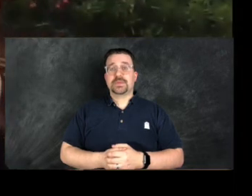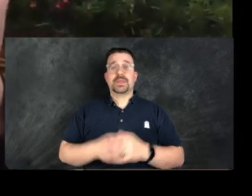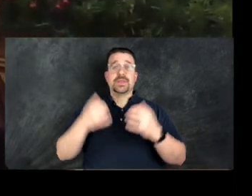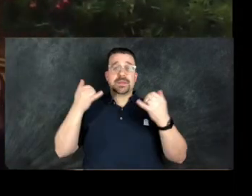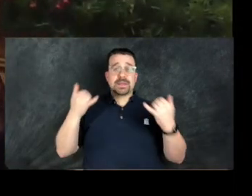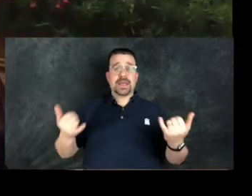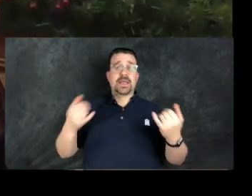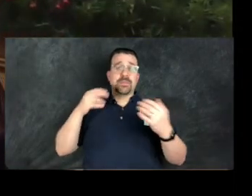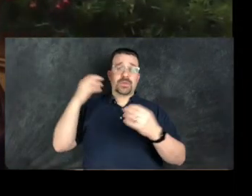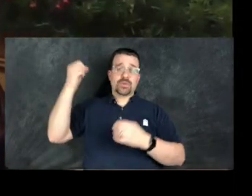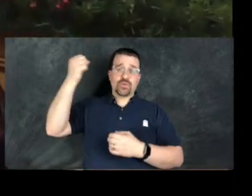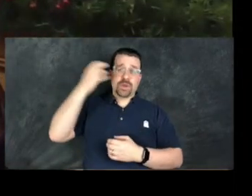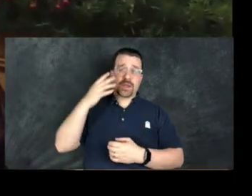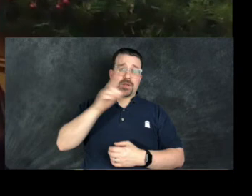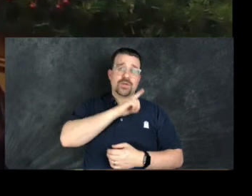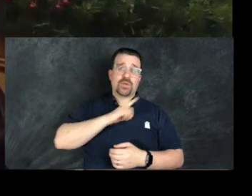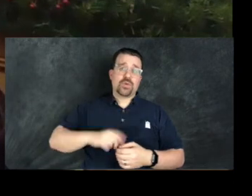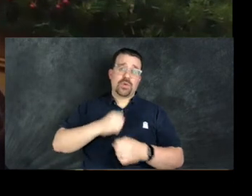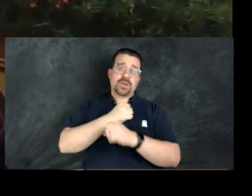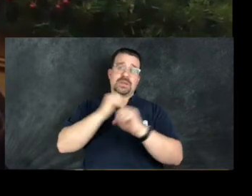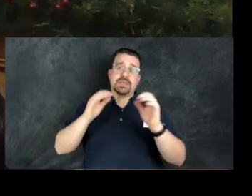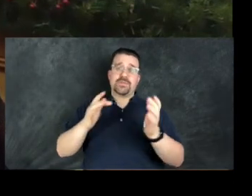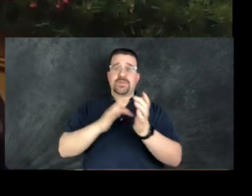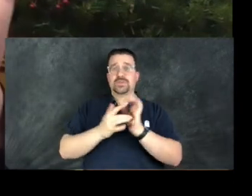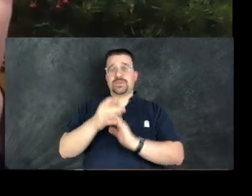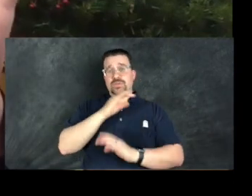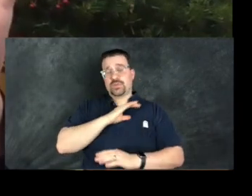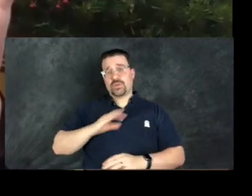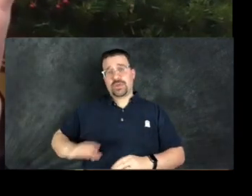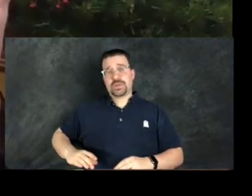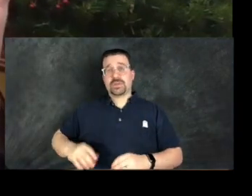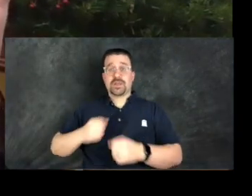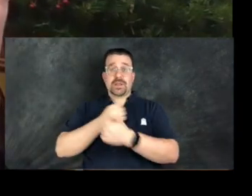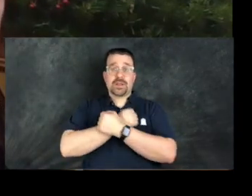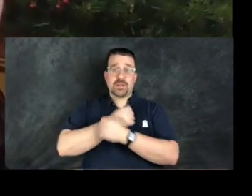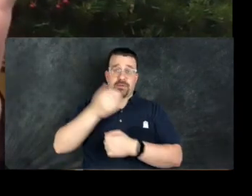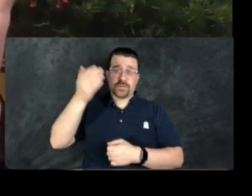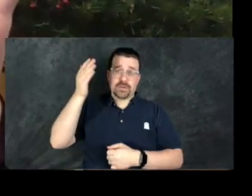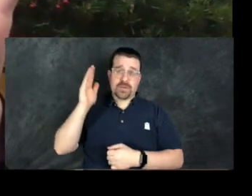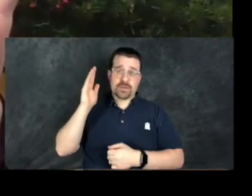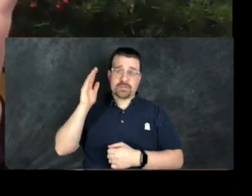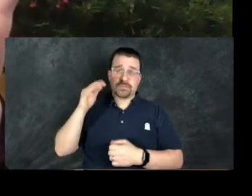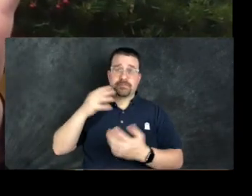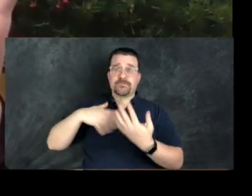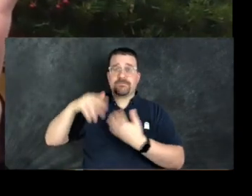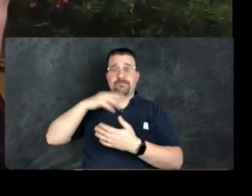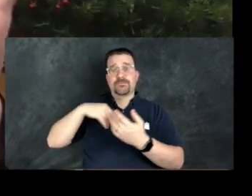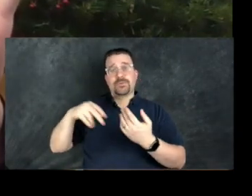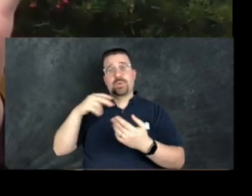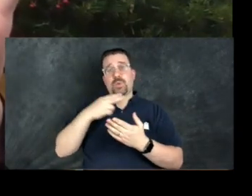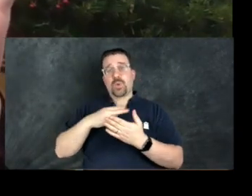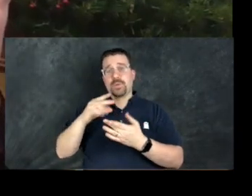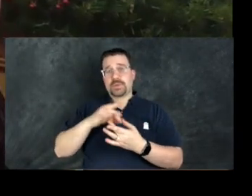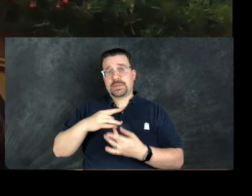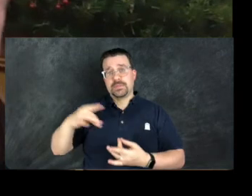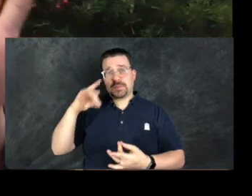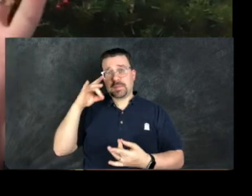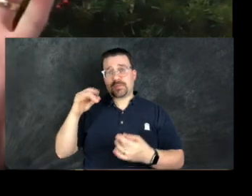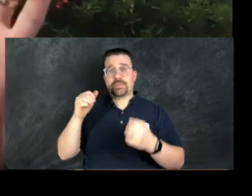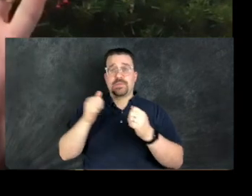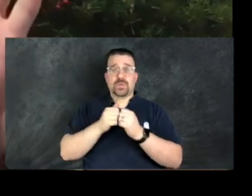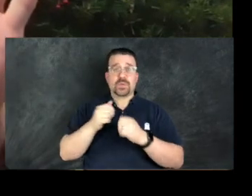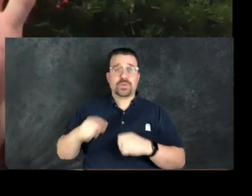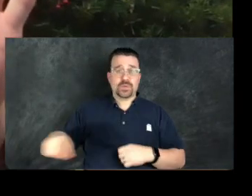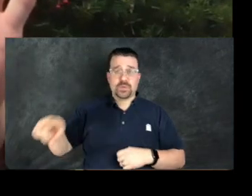And now may the grace of our Lord and Savior Jesus Christ, the love of God, and the fellowship and communion of the Holy Spirit